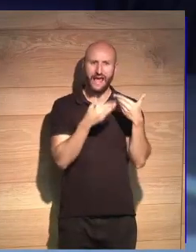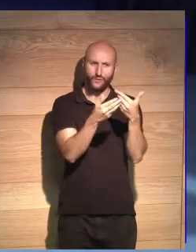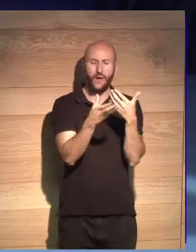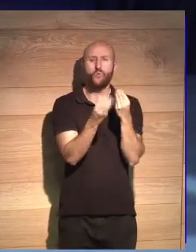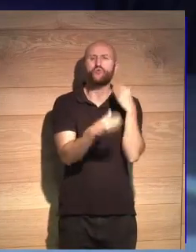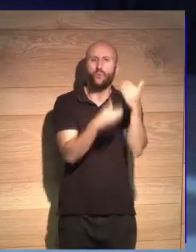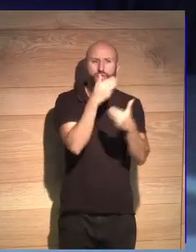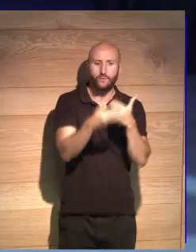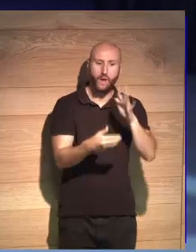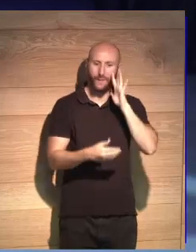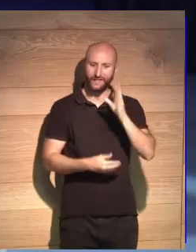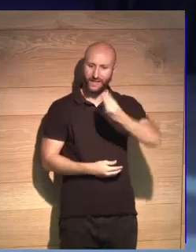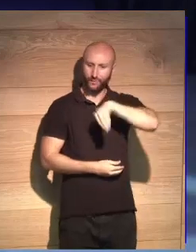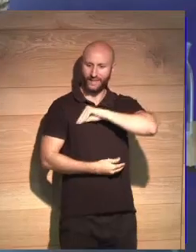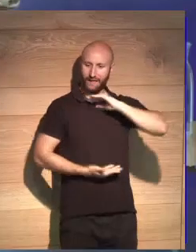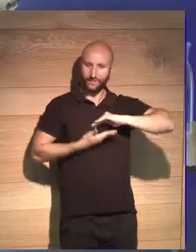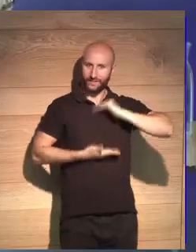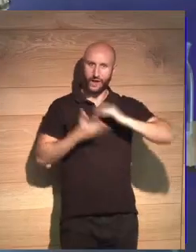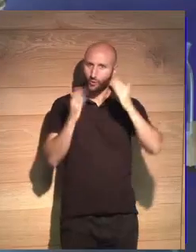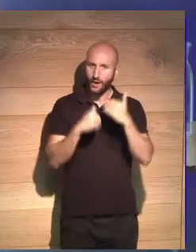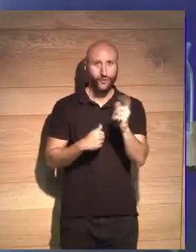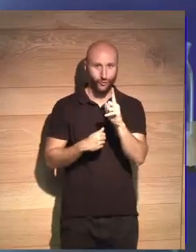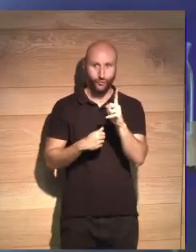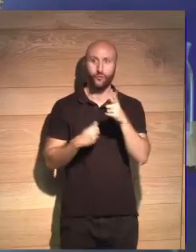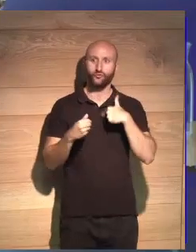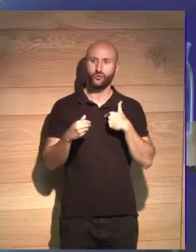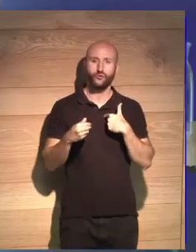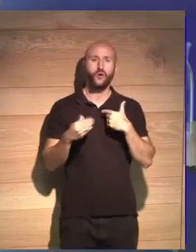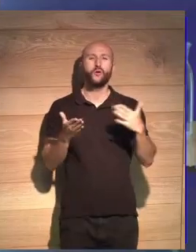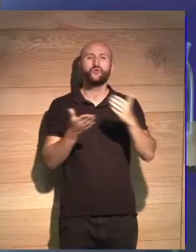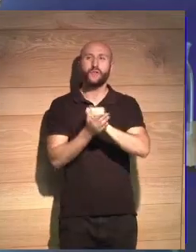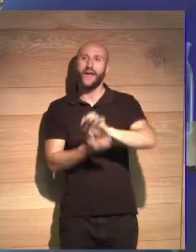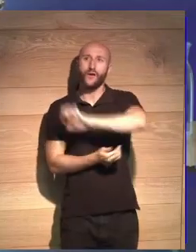them being more productive. I have never been in a